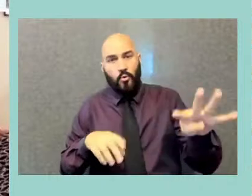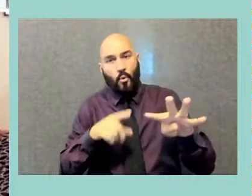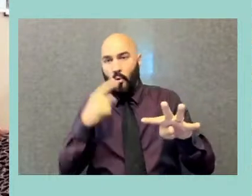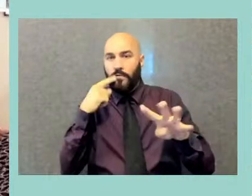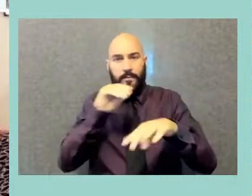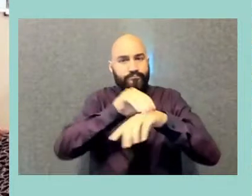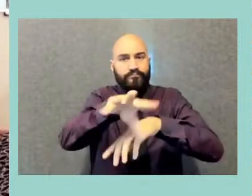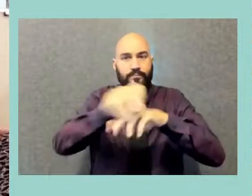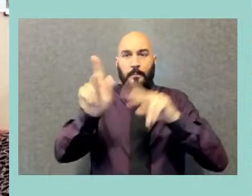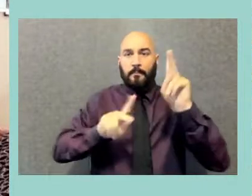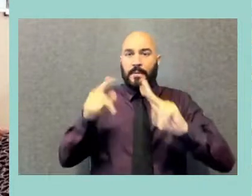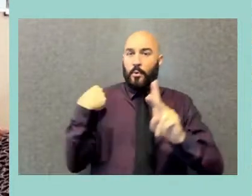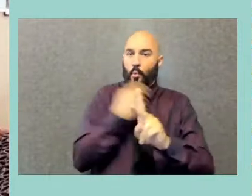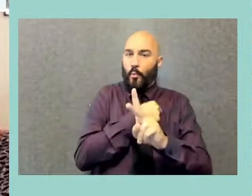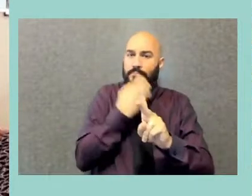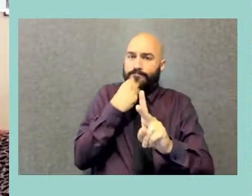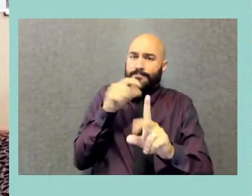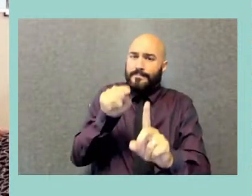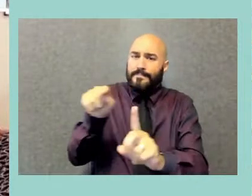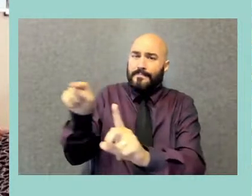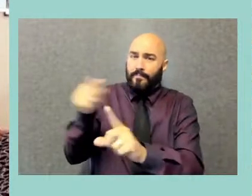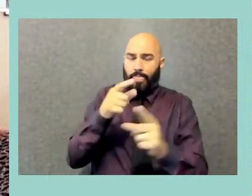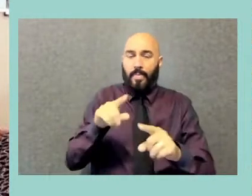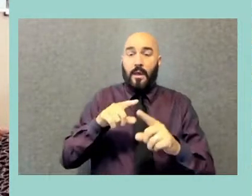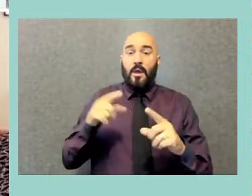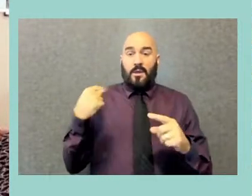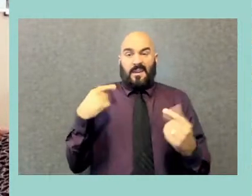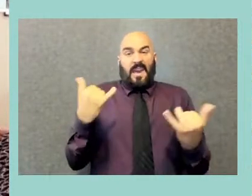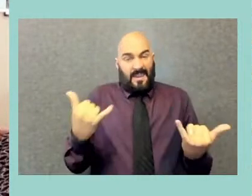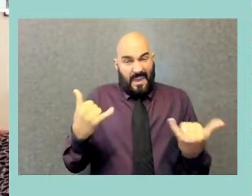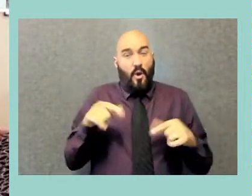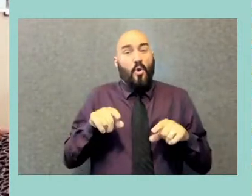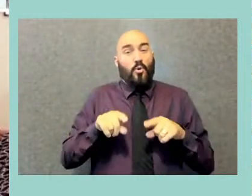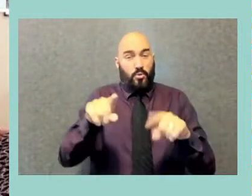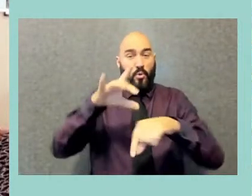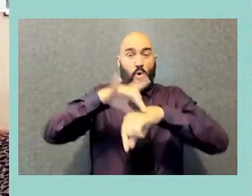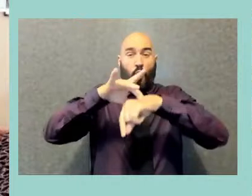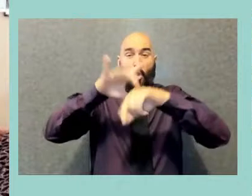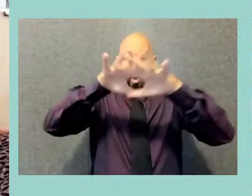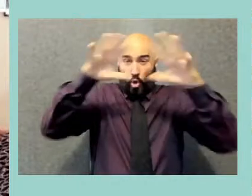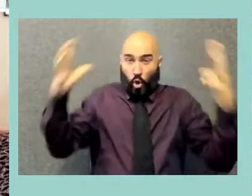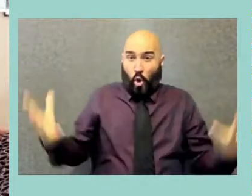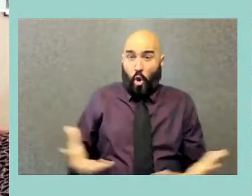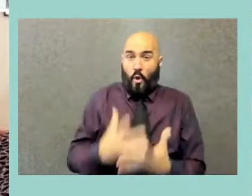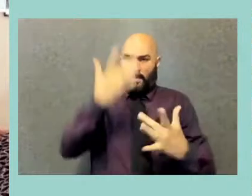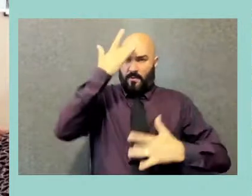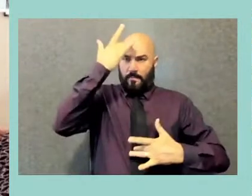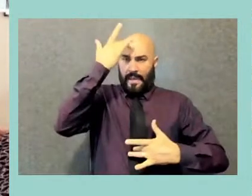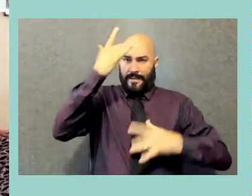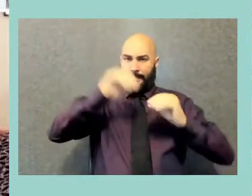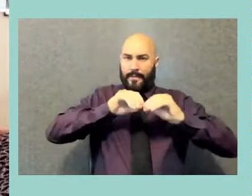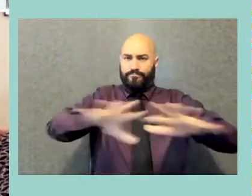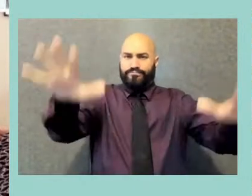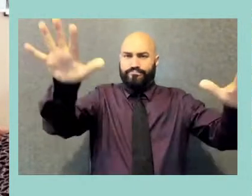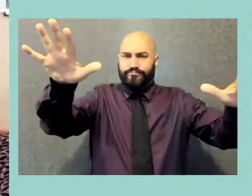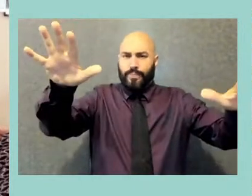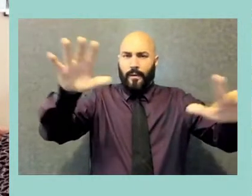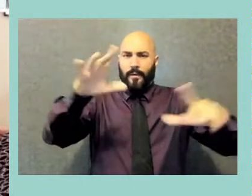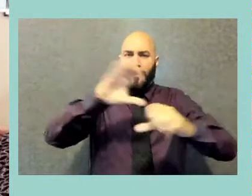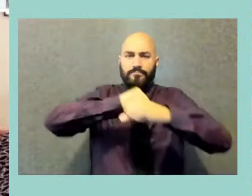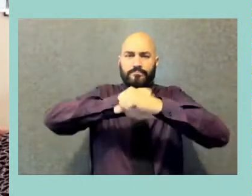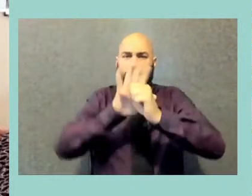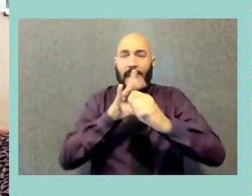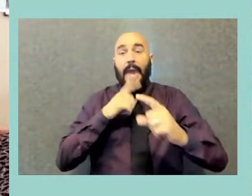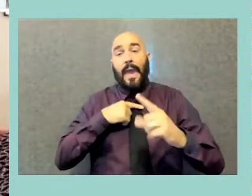through a global pandemic and another year of extreme violence against Black, Indigenous, Asian, and